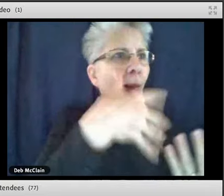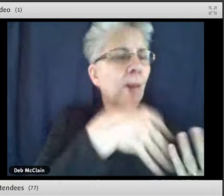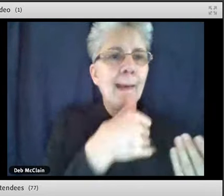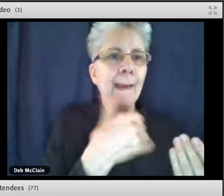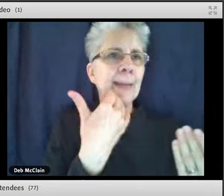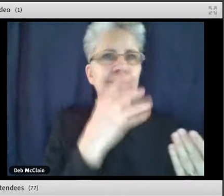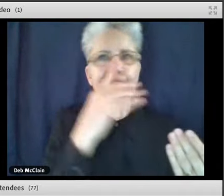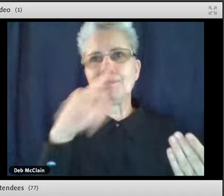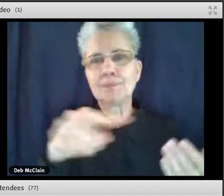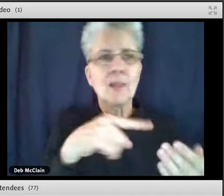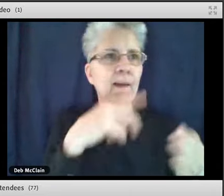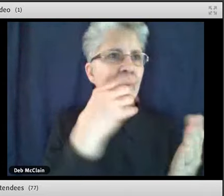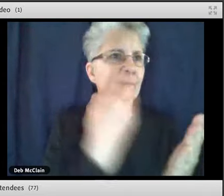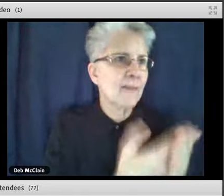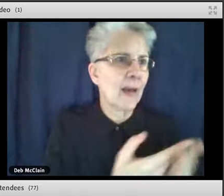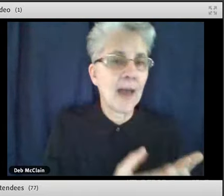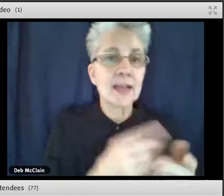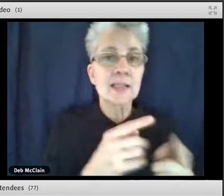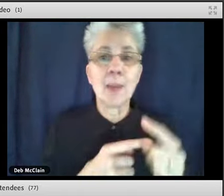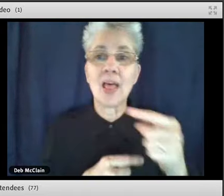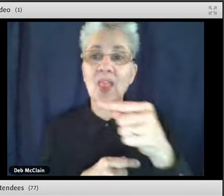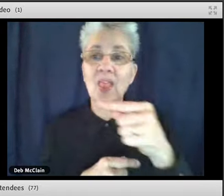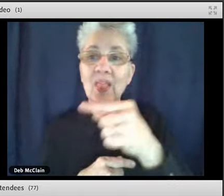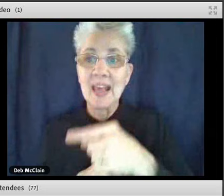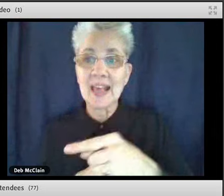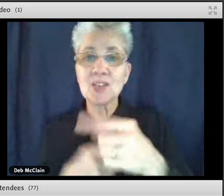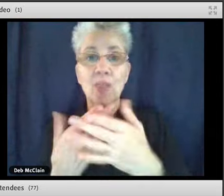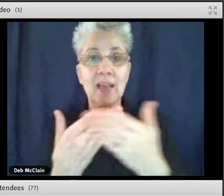facts are. And so it's some of the things I've already said,